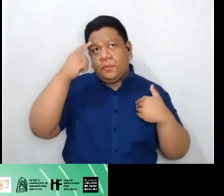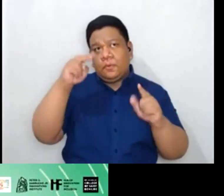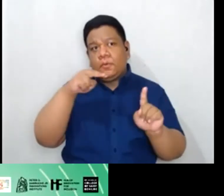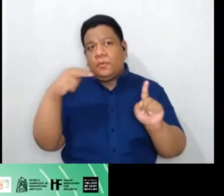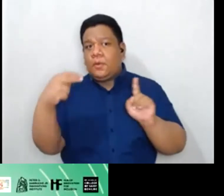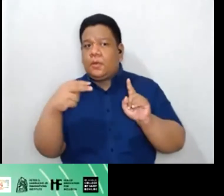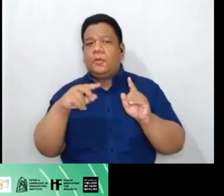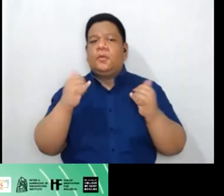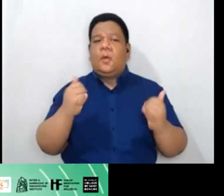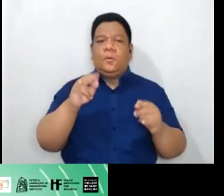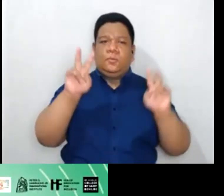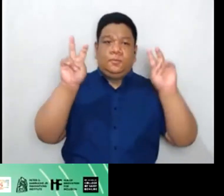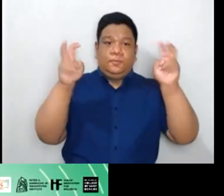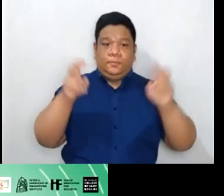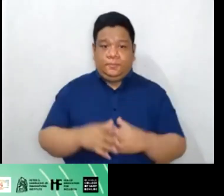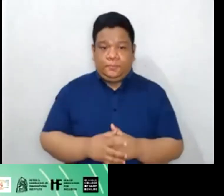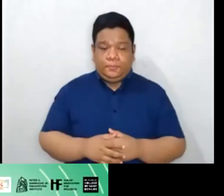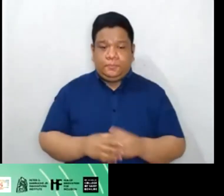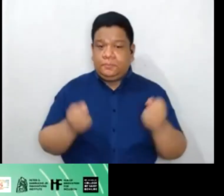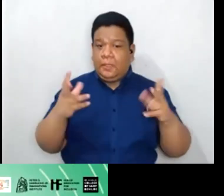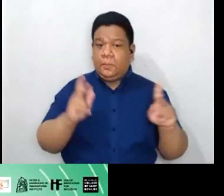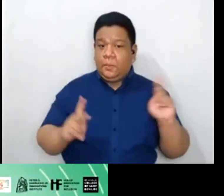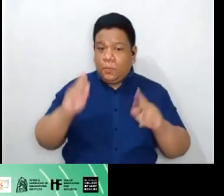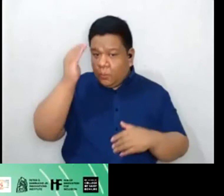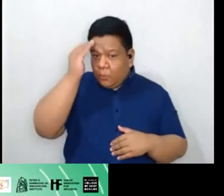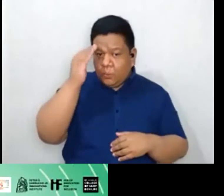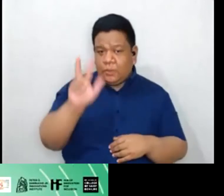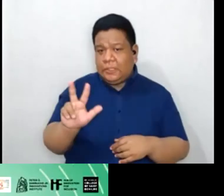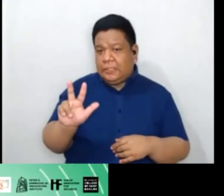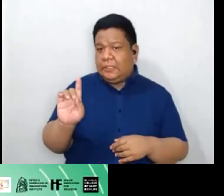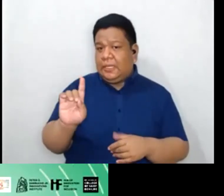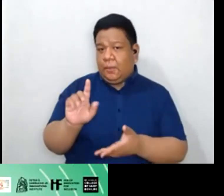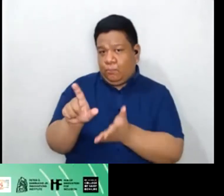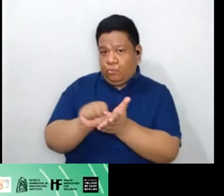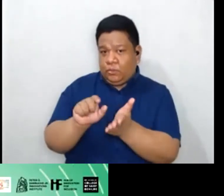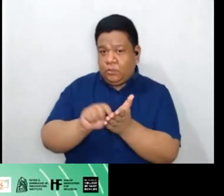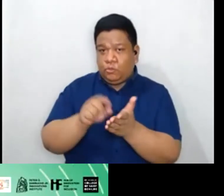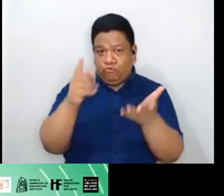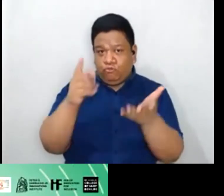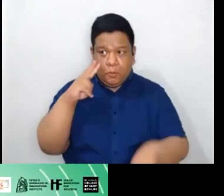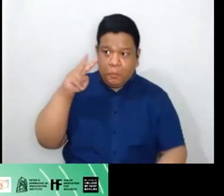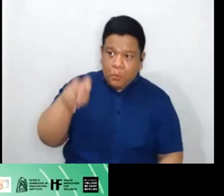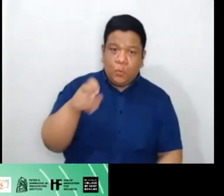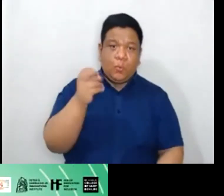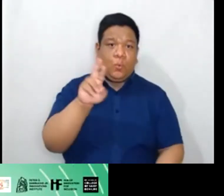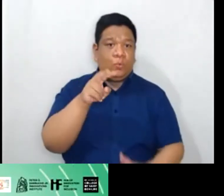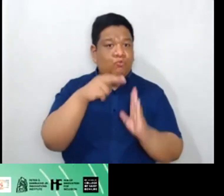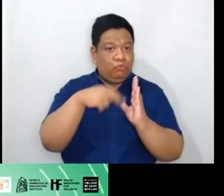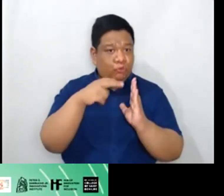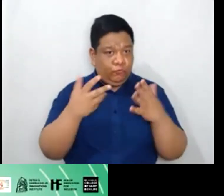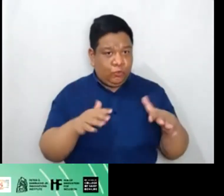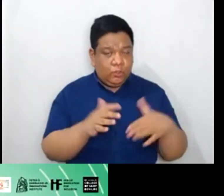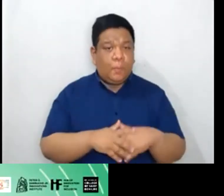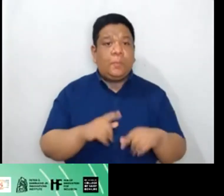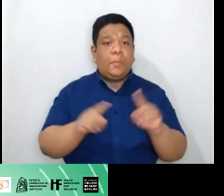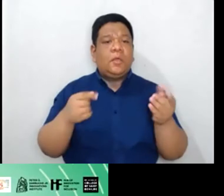talking about. Many people here know about 3D printing. Either you've seen it in action or you've read about it. But we're going to